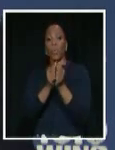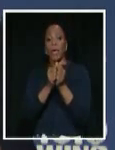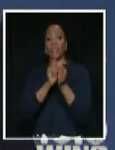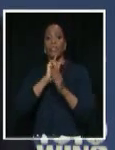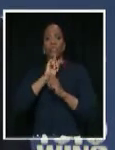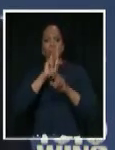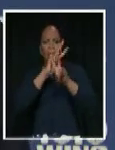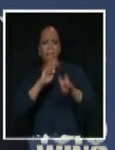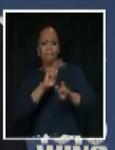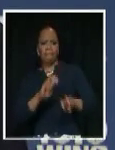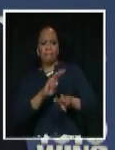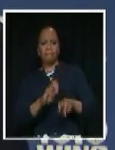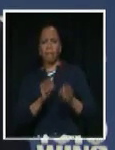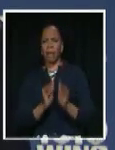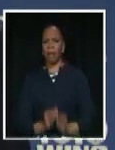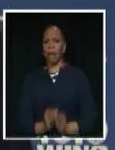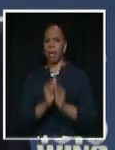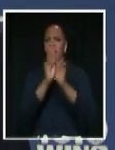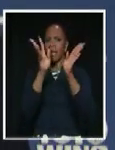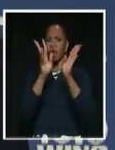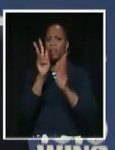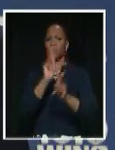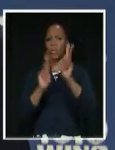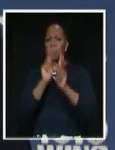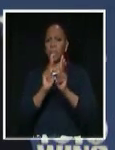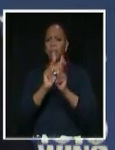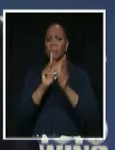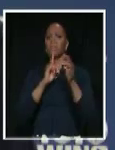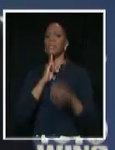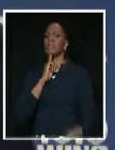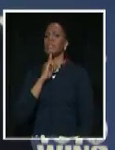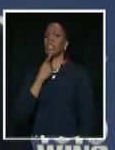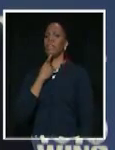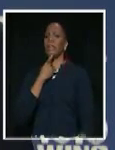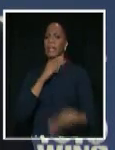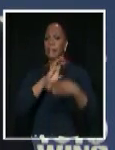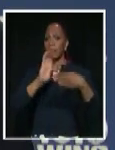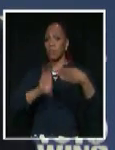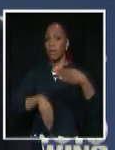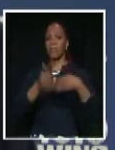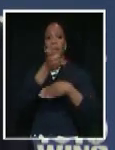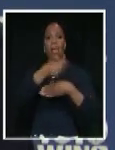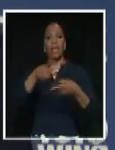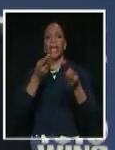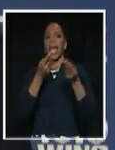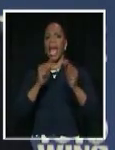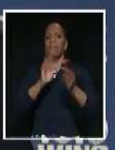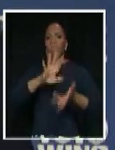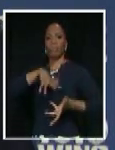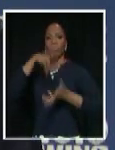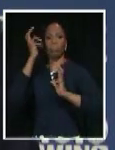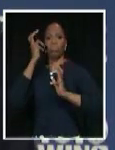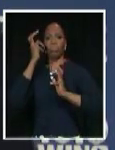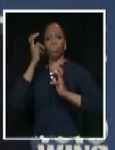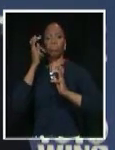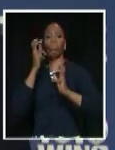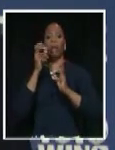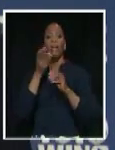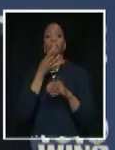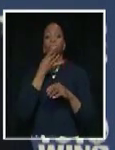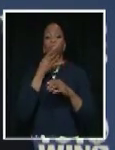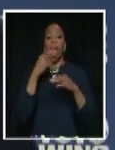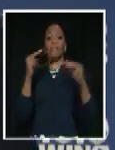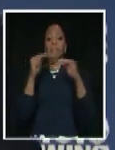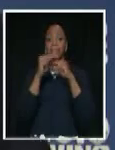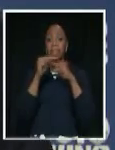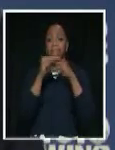these gangs, to make very clear to them there will be very serious consequences to any efforts to disrupt traffic, to take the law into their own